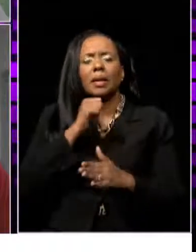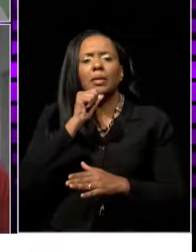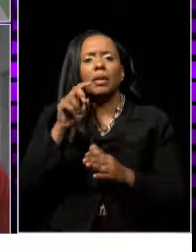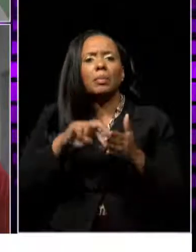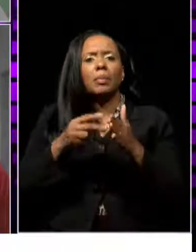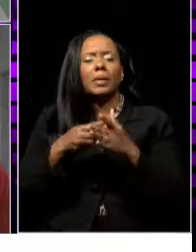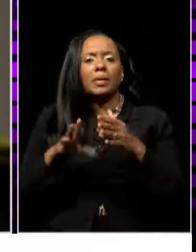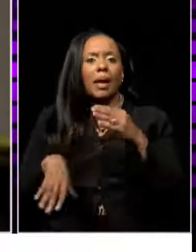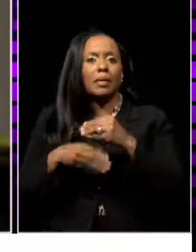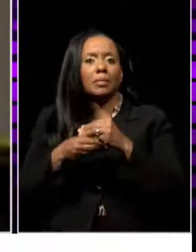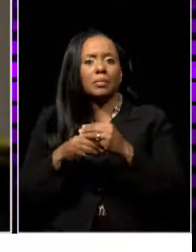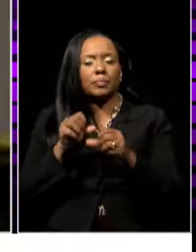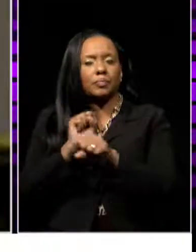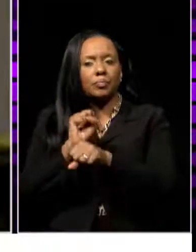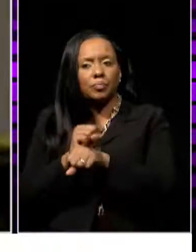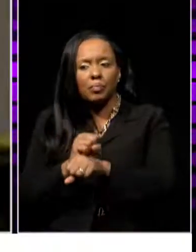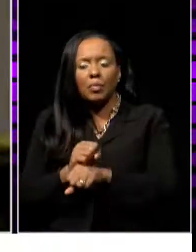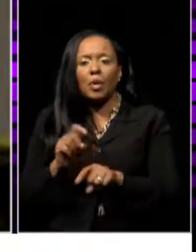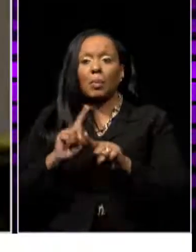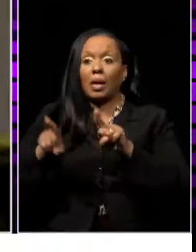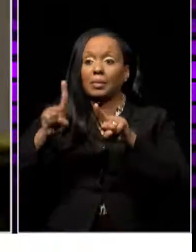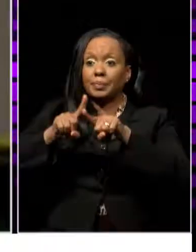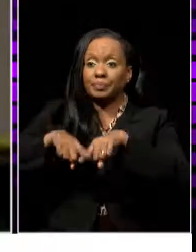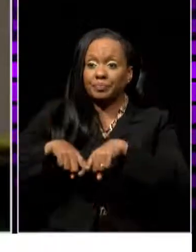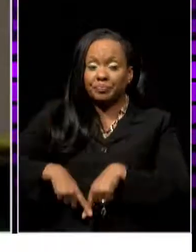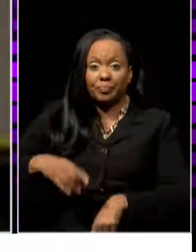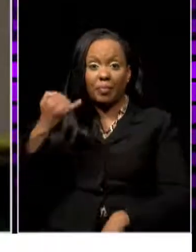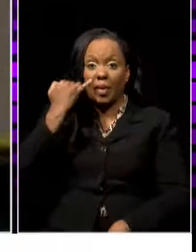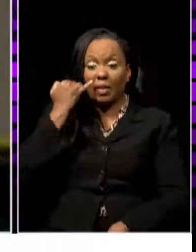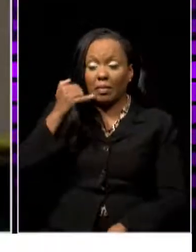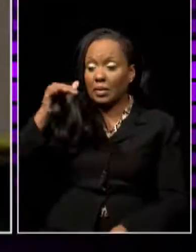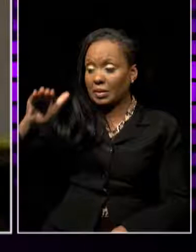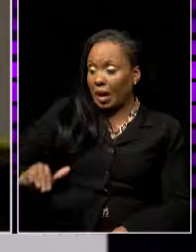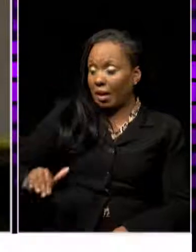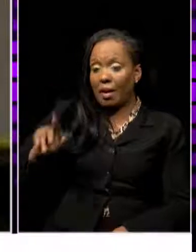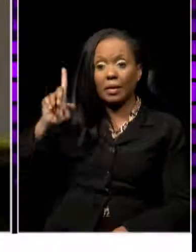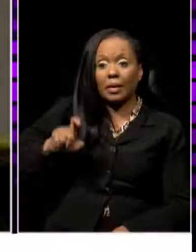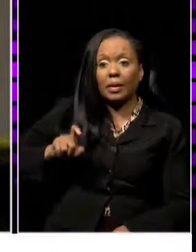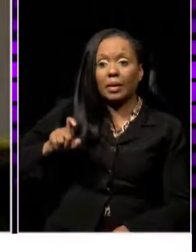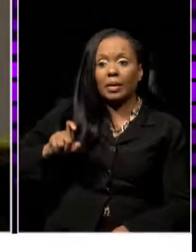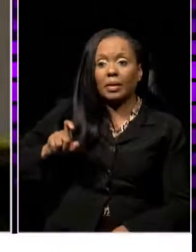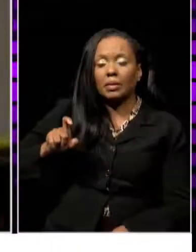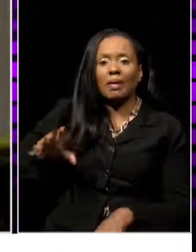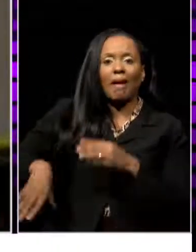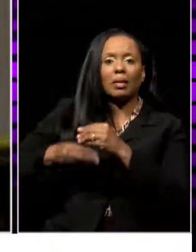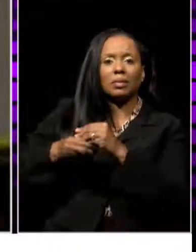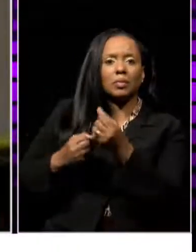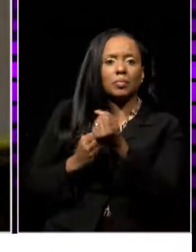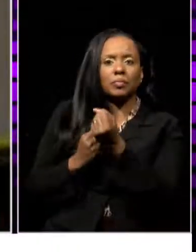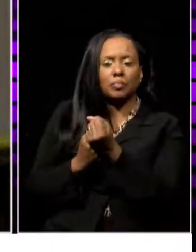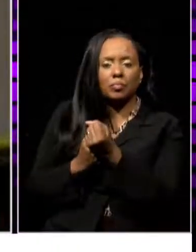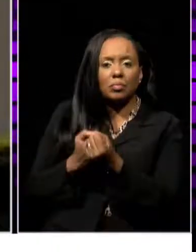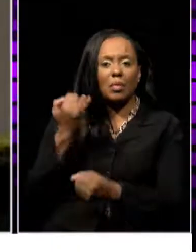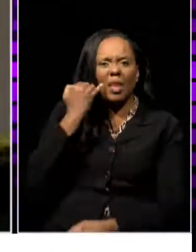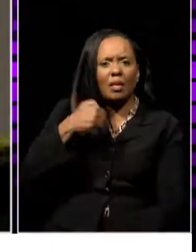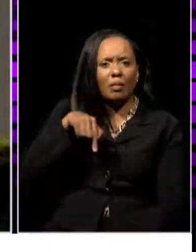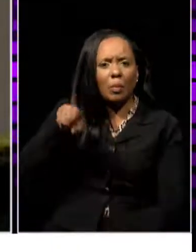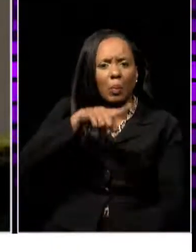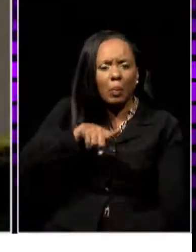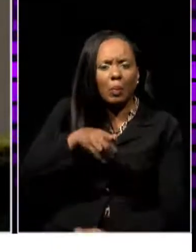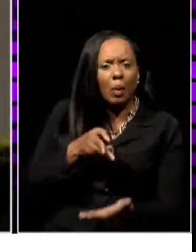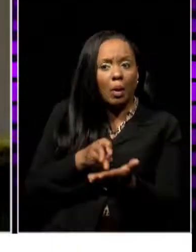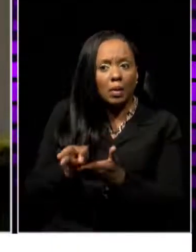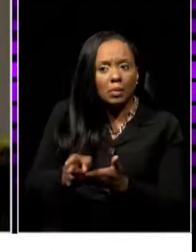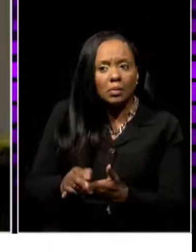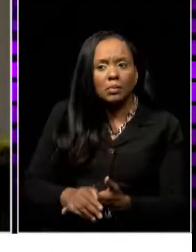but it depends on if the child needs the extra support. The reality of it is, if we are honest about, if your